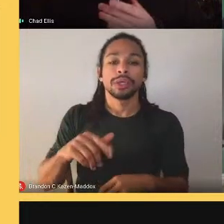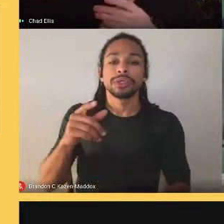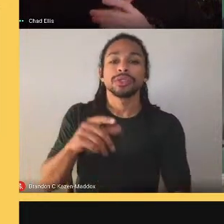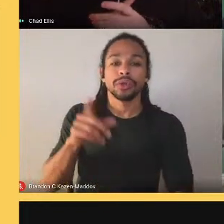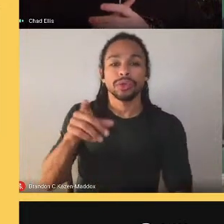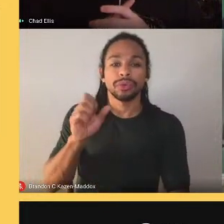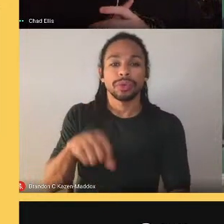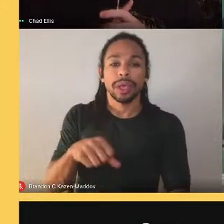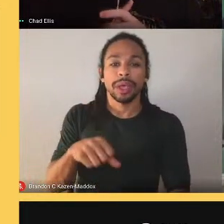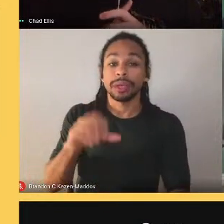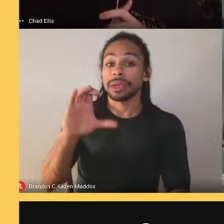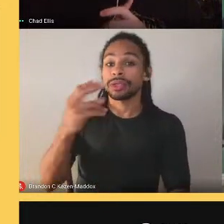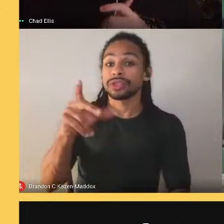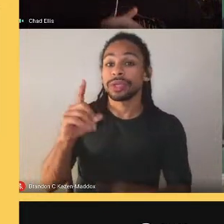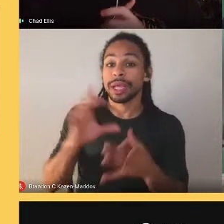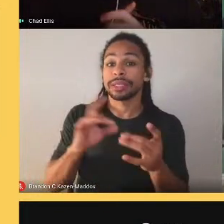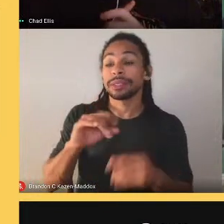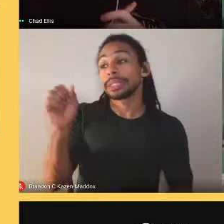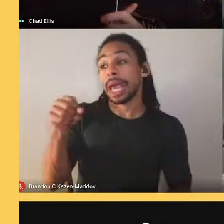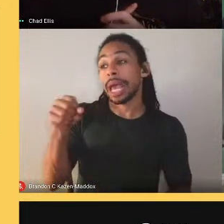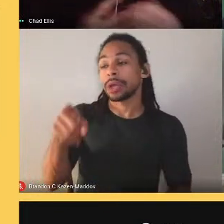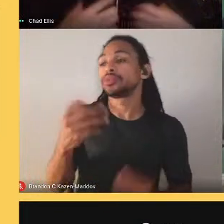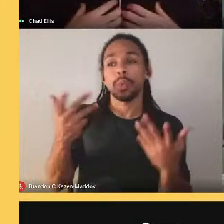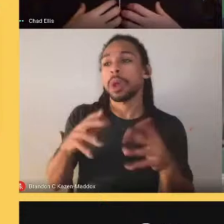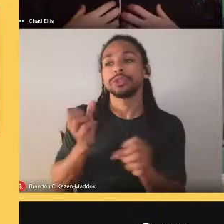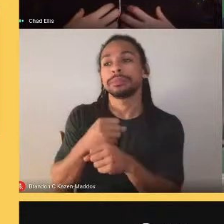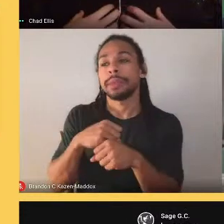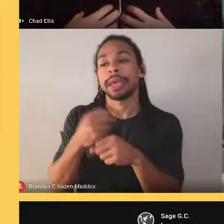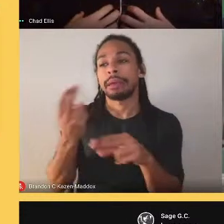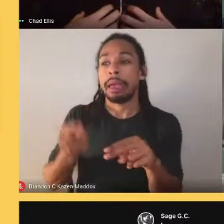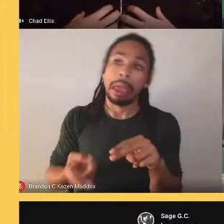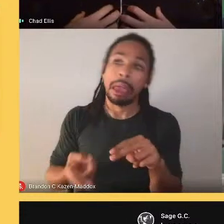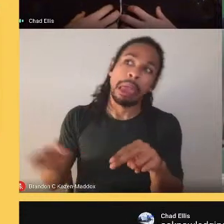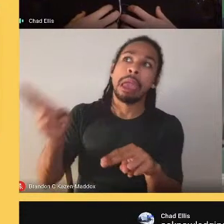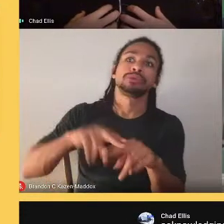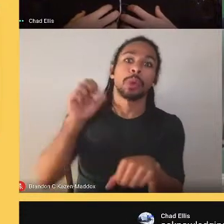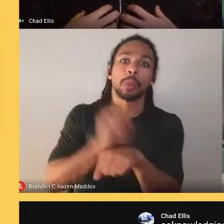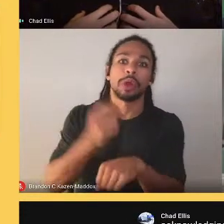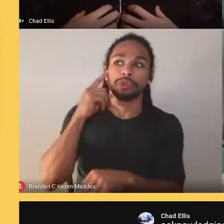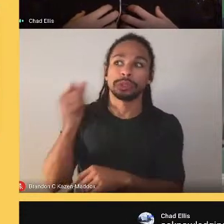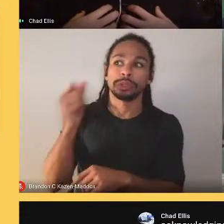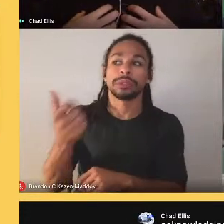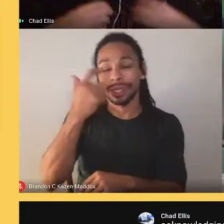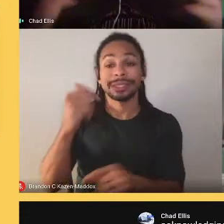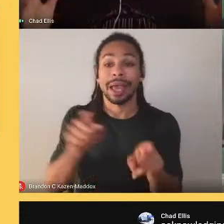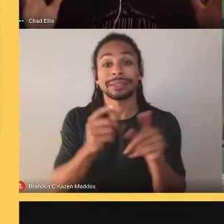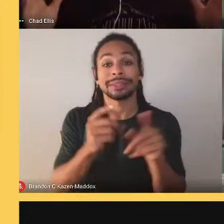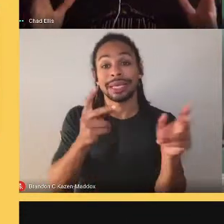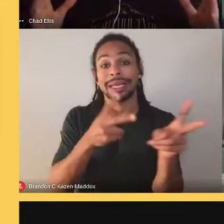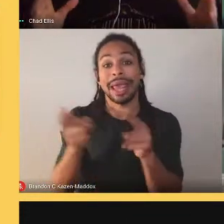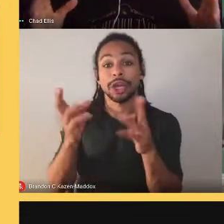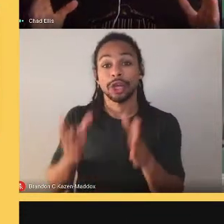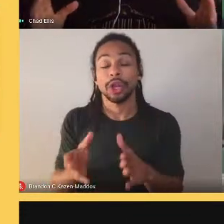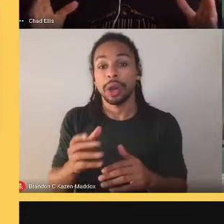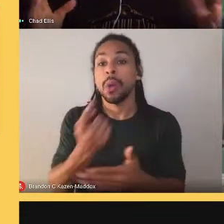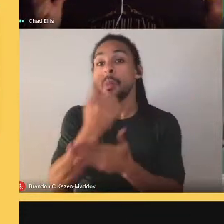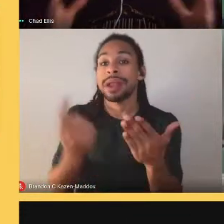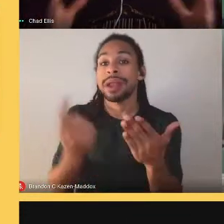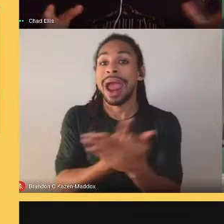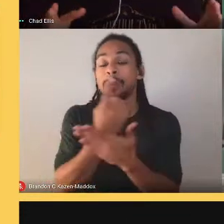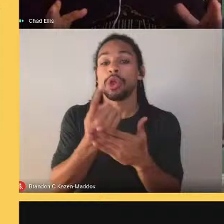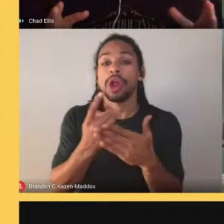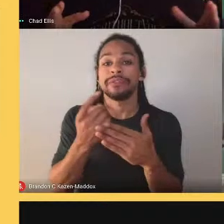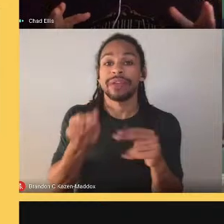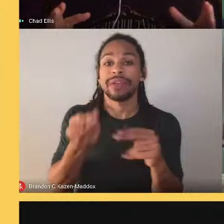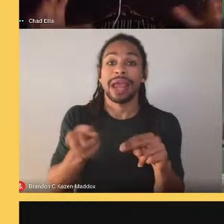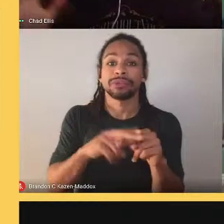of extra work for yourself, because as an editor, I know an hour of extra recording, or even 10 minutes of extra recording, can be